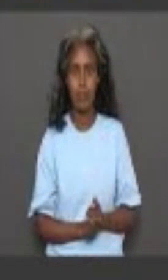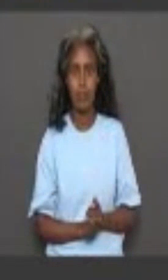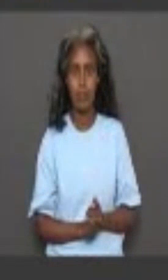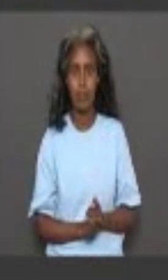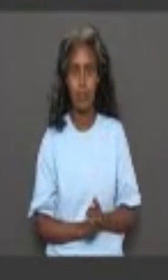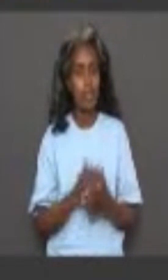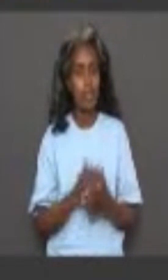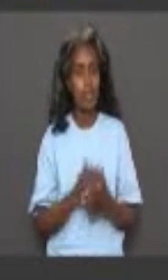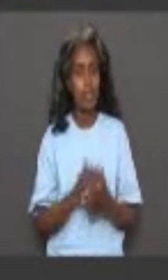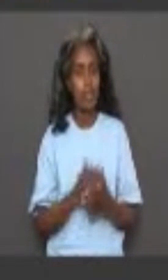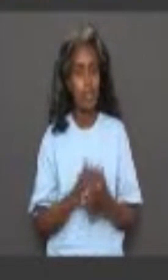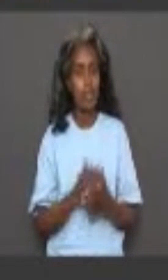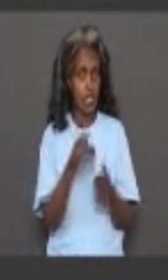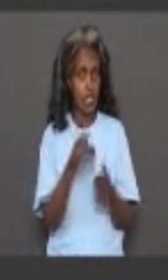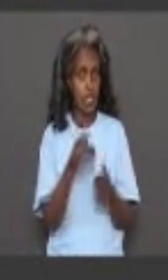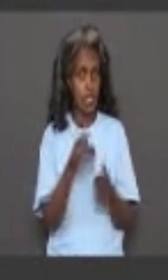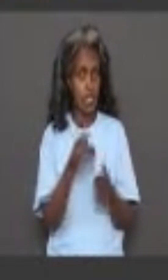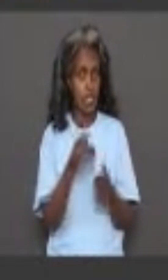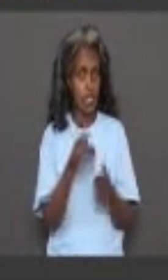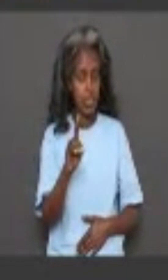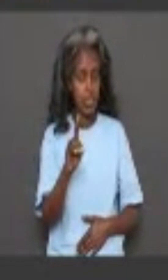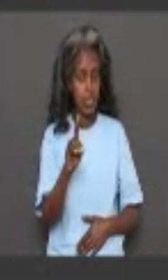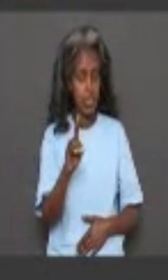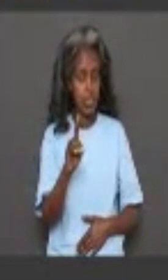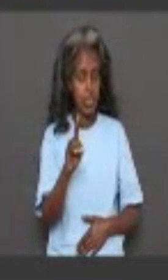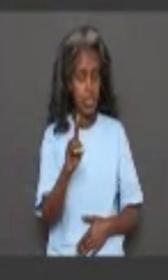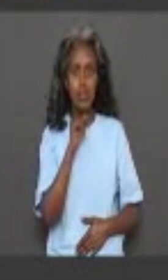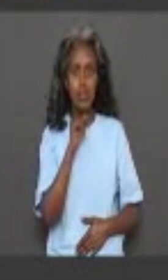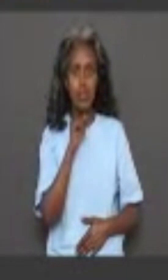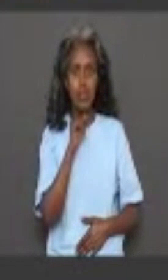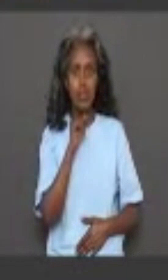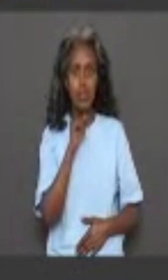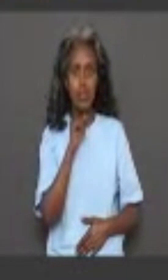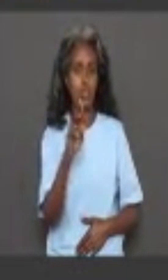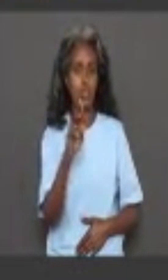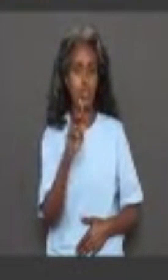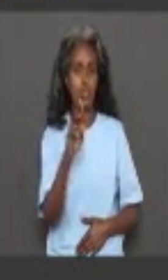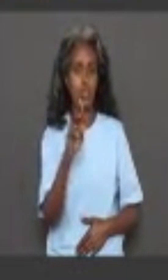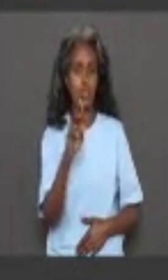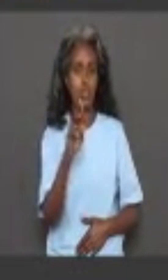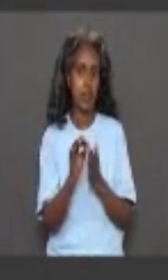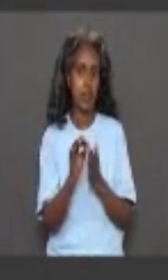Likewise, D is not a rational number.